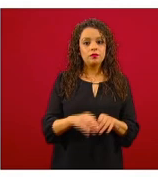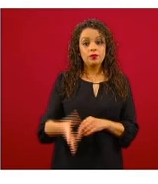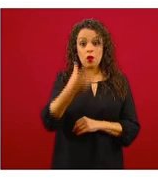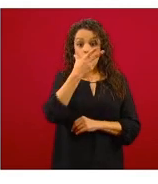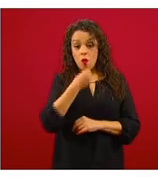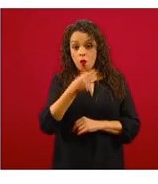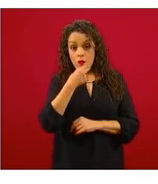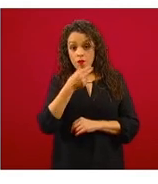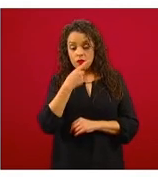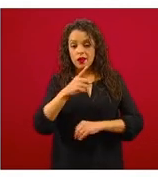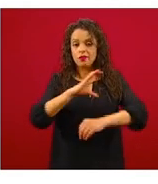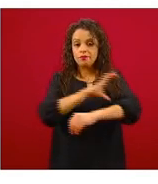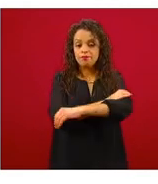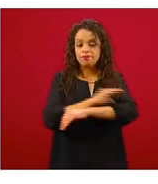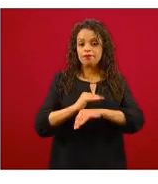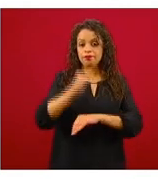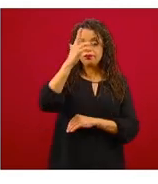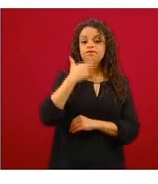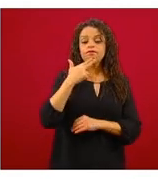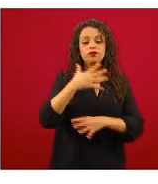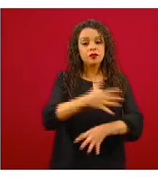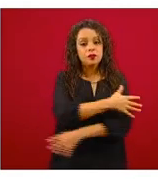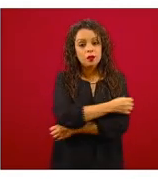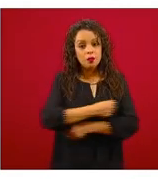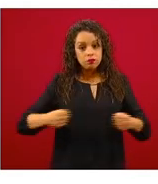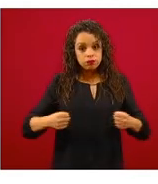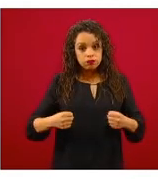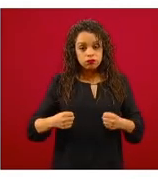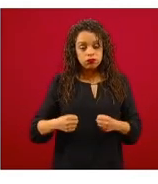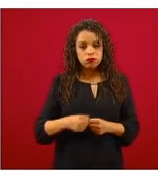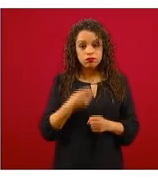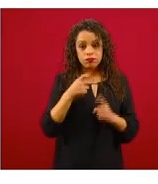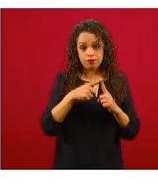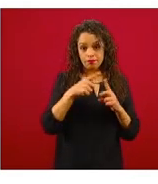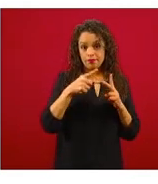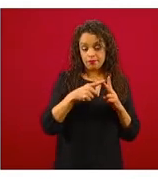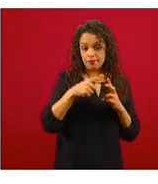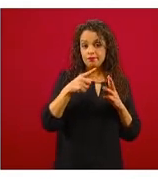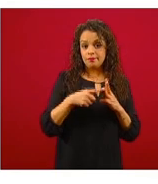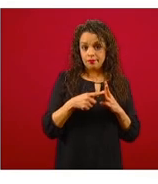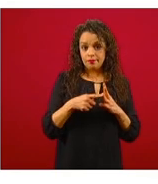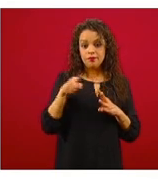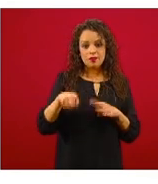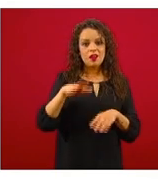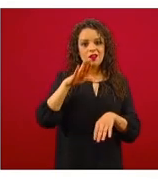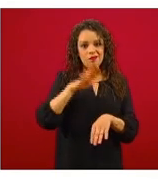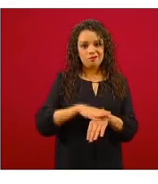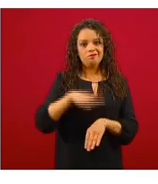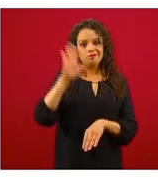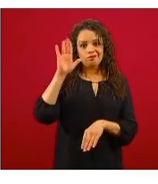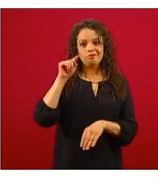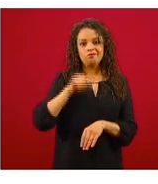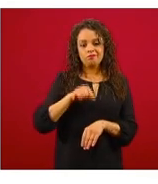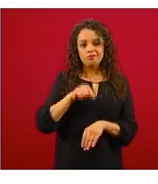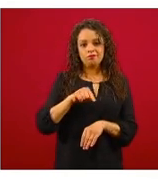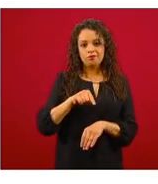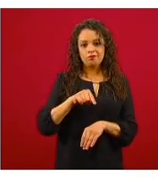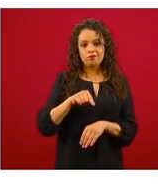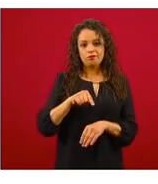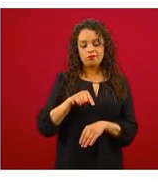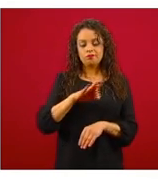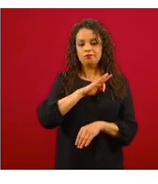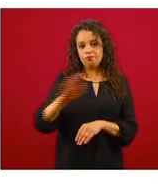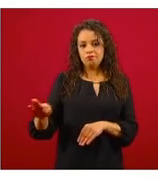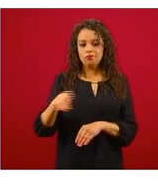male. Hypertension, diabetes, obesity, all of these have a higher fraction